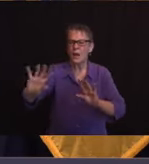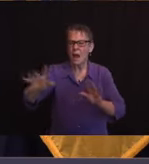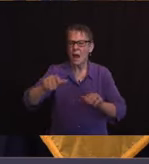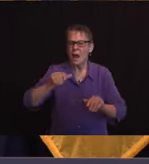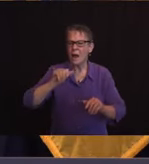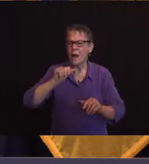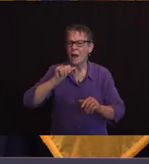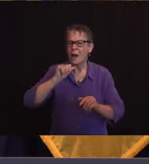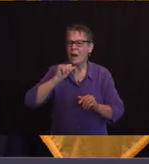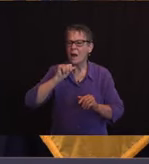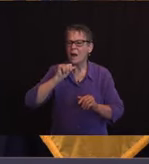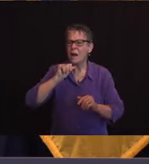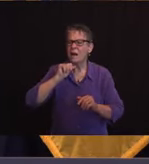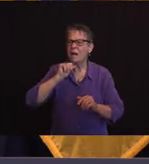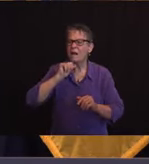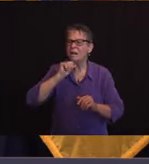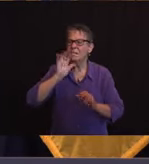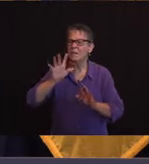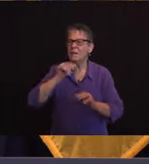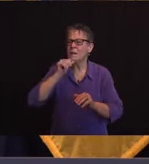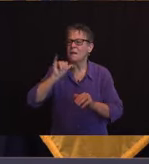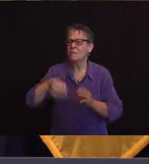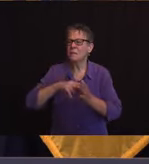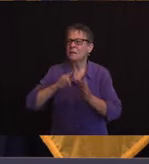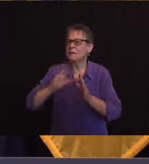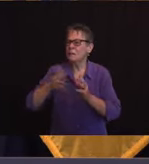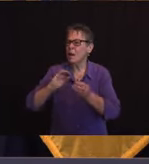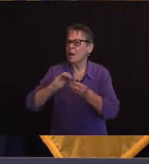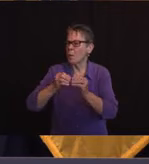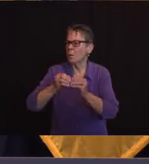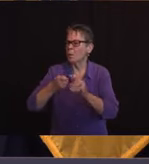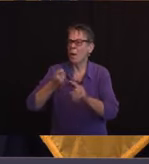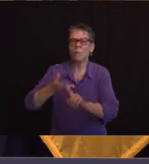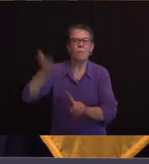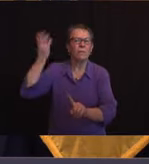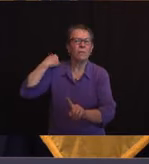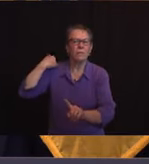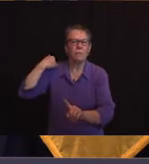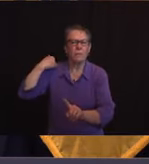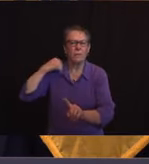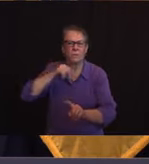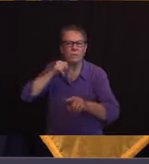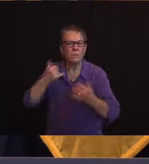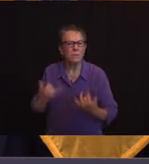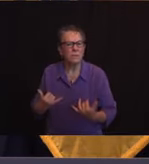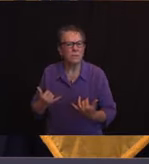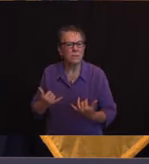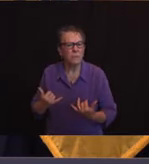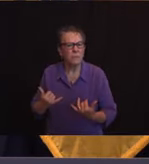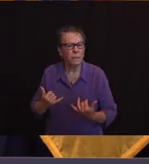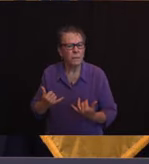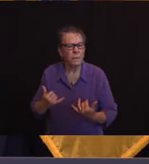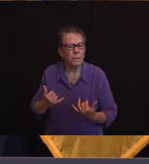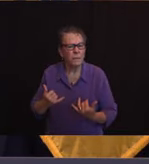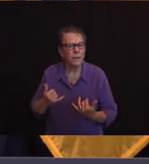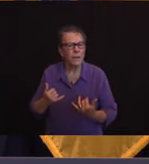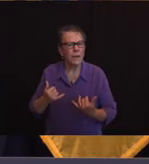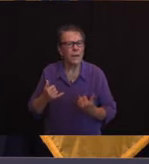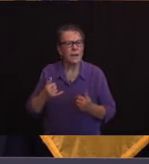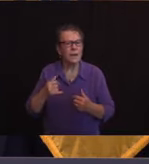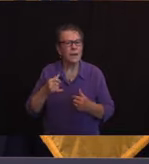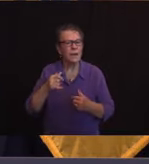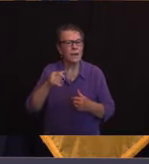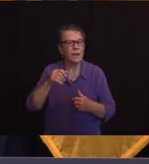Tan and I talked about this maybe a month or 2 months ago, and she says that taking these positive results from last July